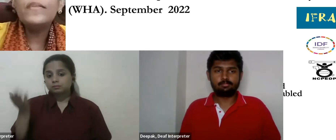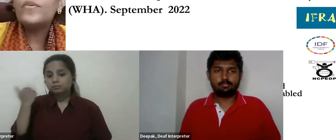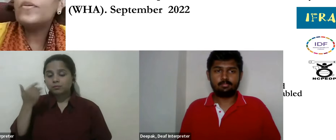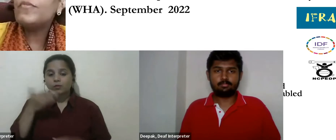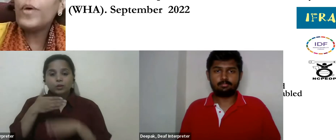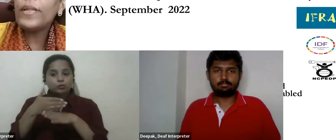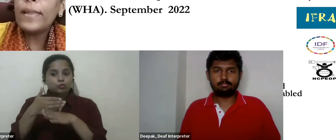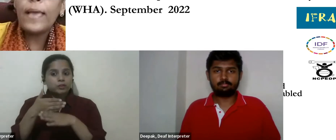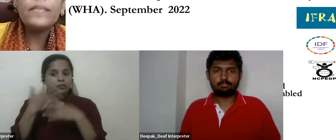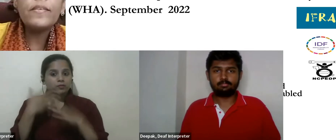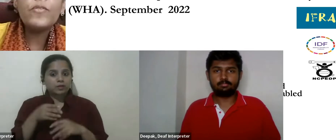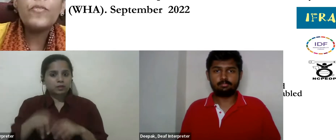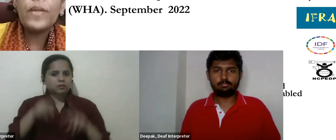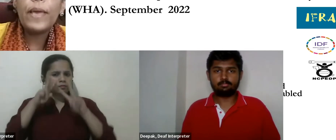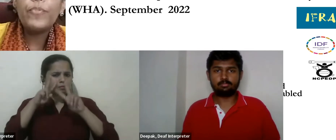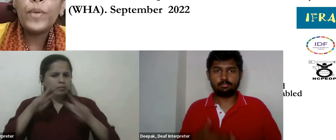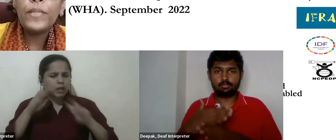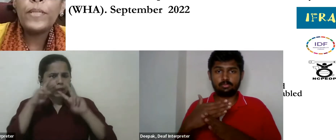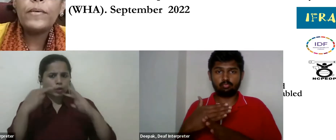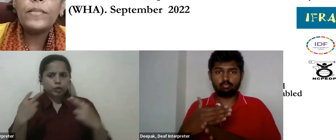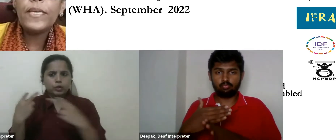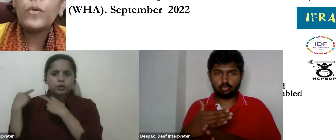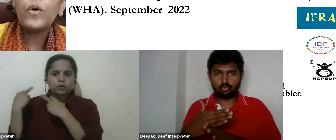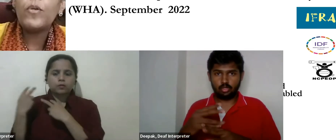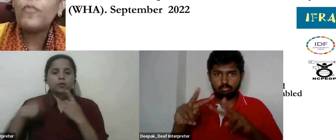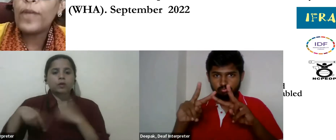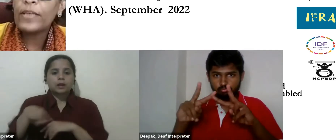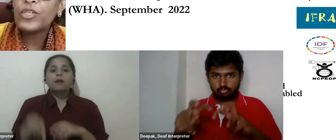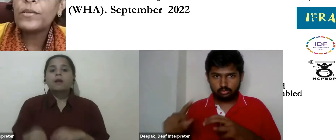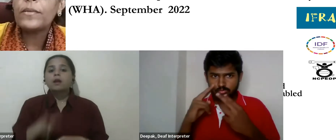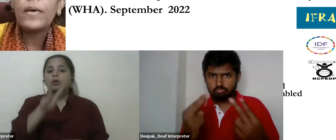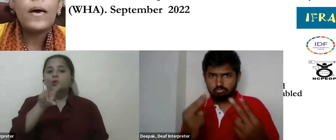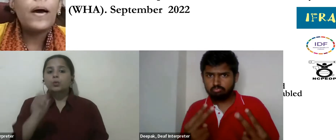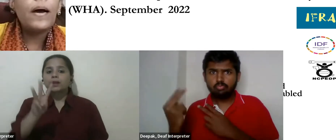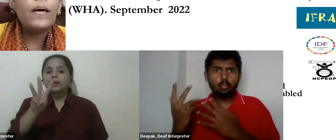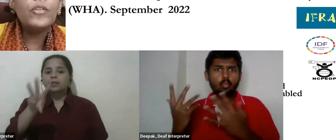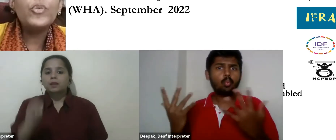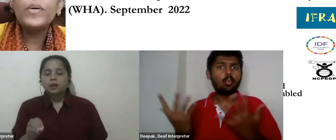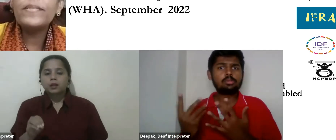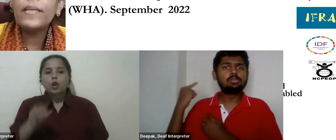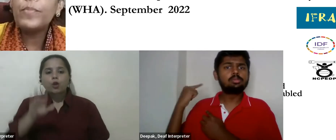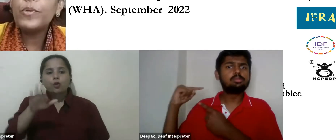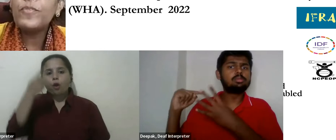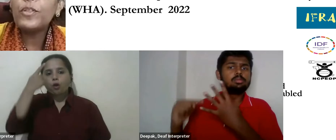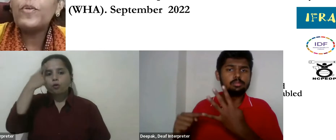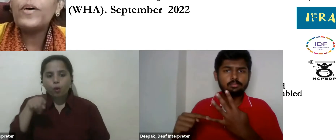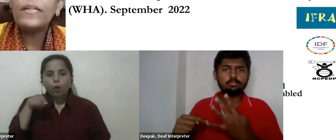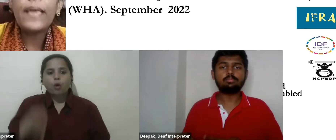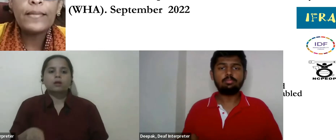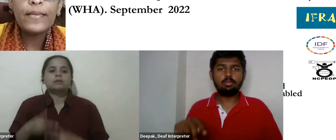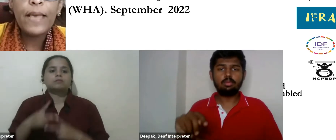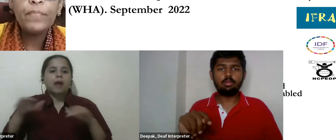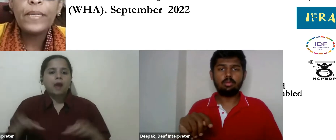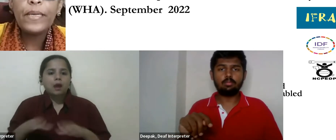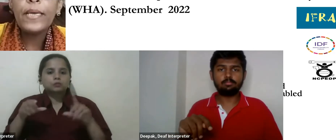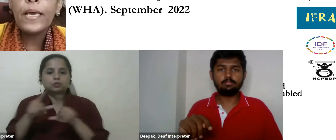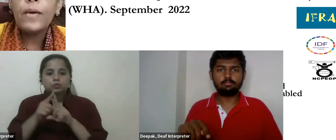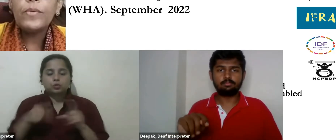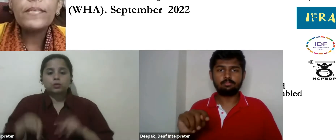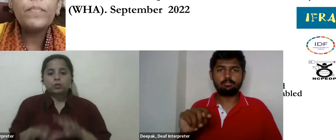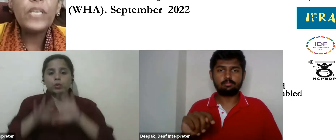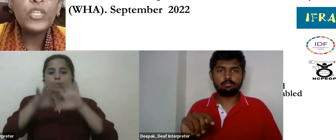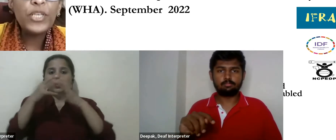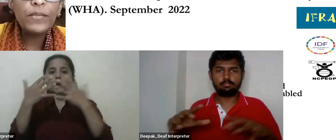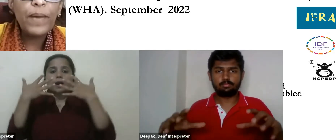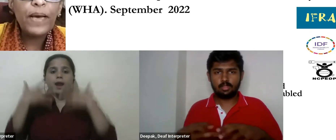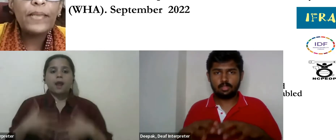study, the review and analysis of Rehab 2030, a call for action towards inputs for the World Health Assembly,